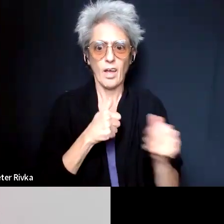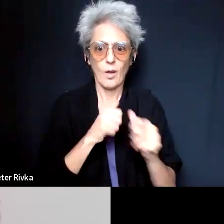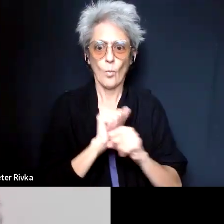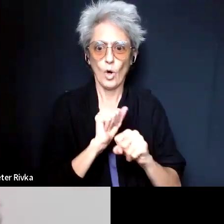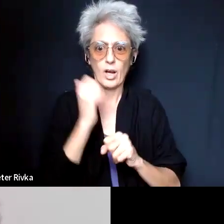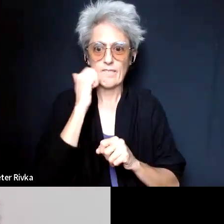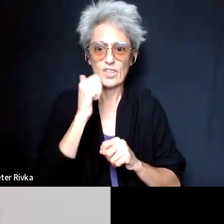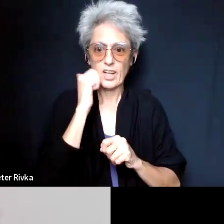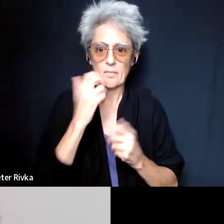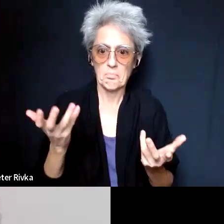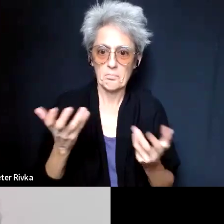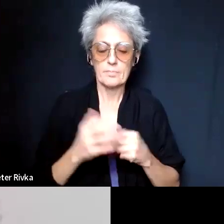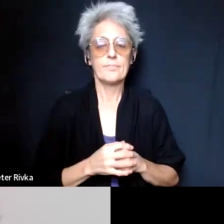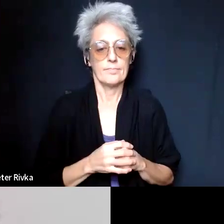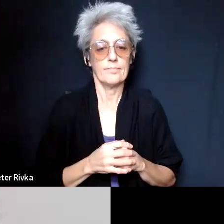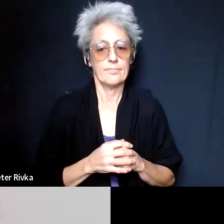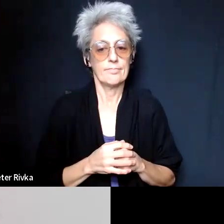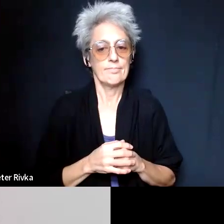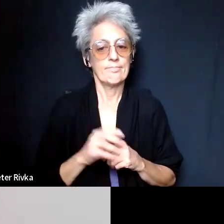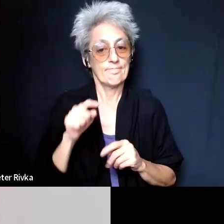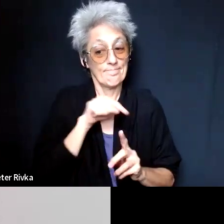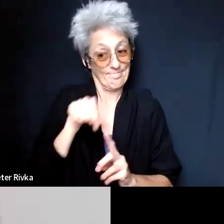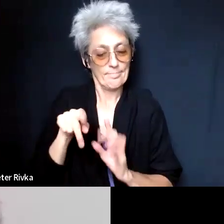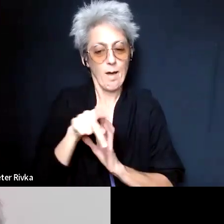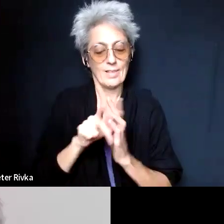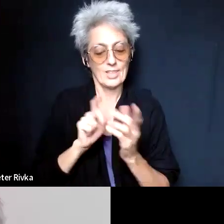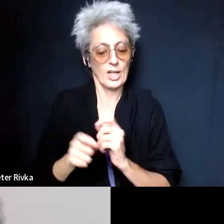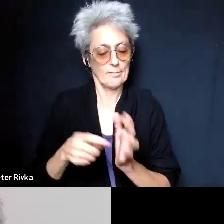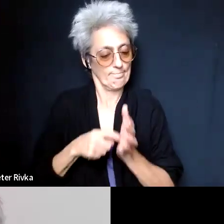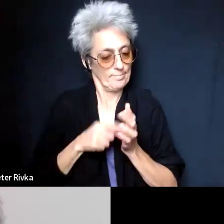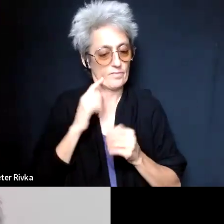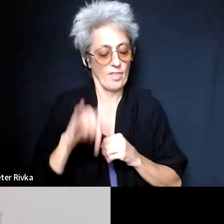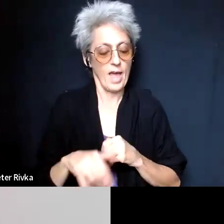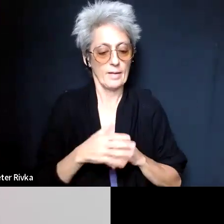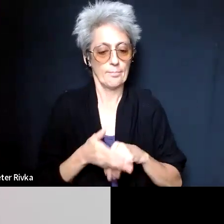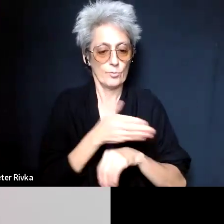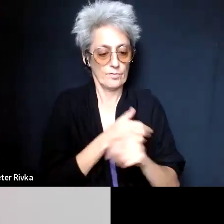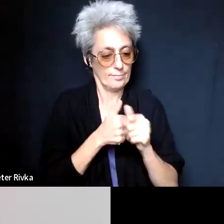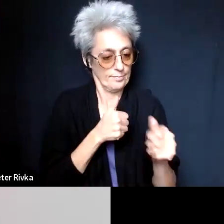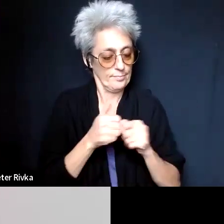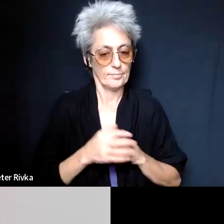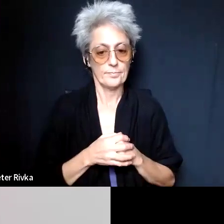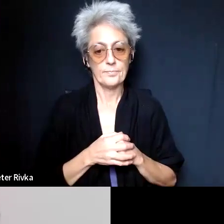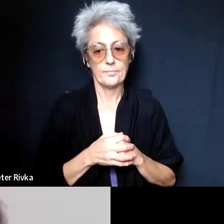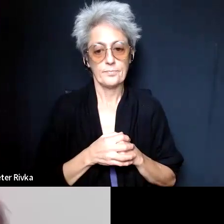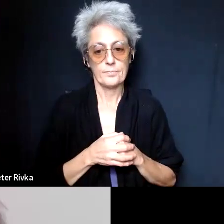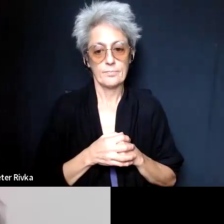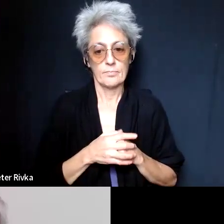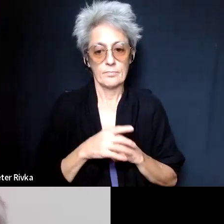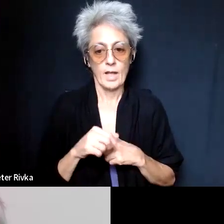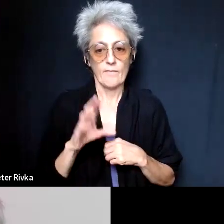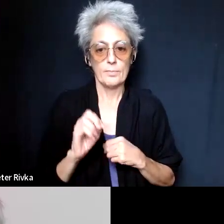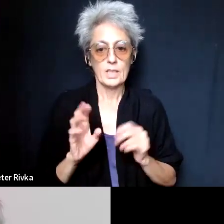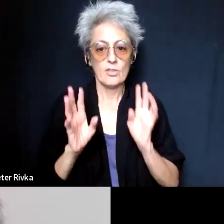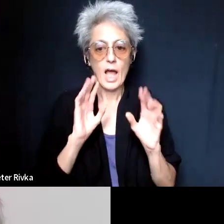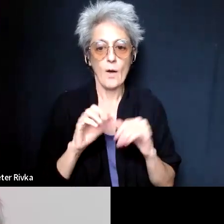And so again, we need some policy changes. We need to be creative in terms of how we offer